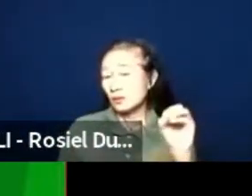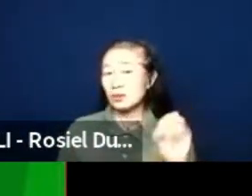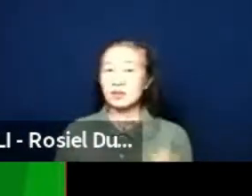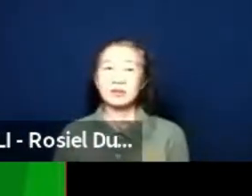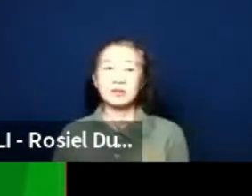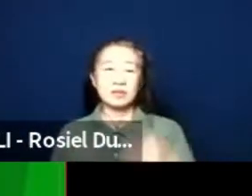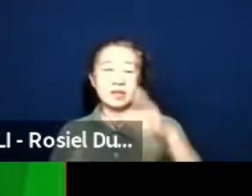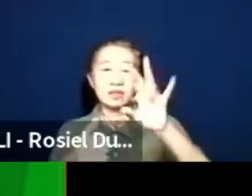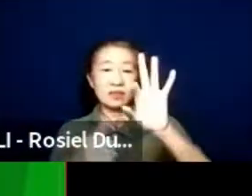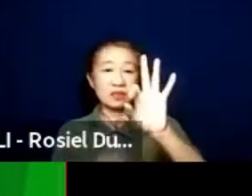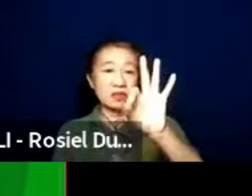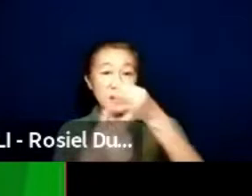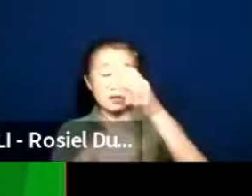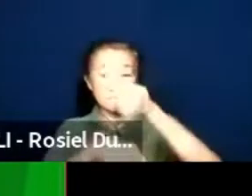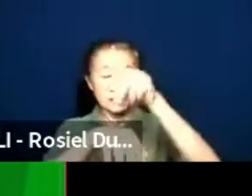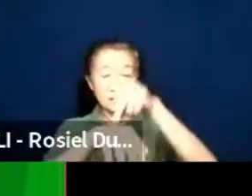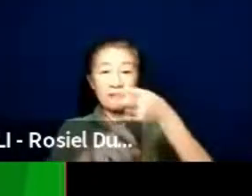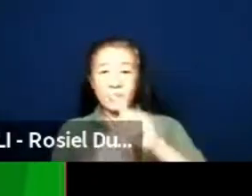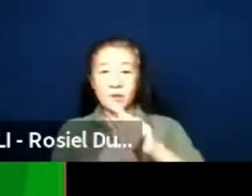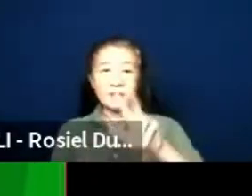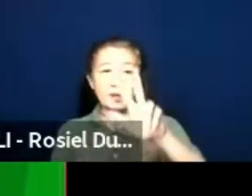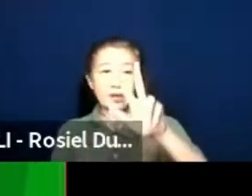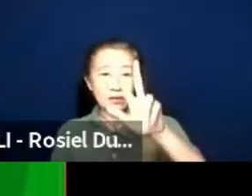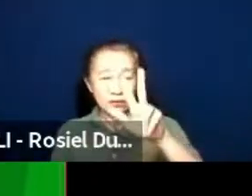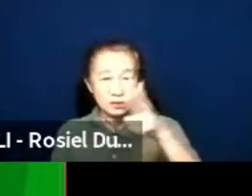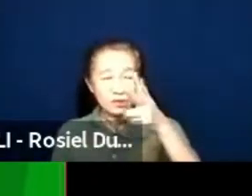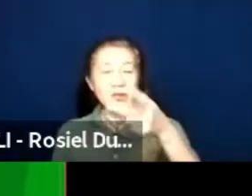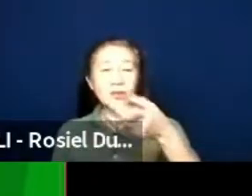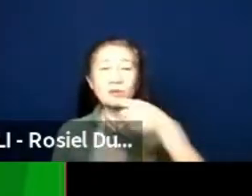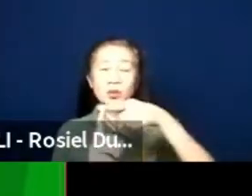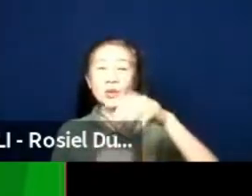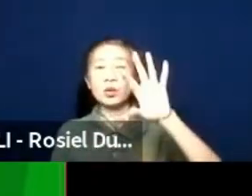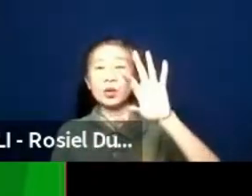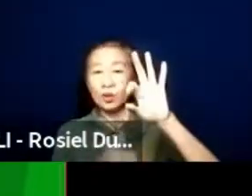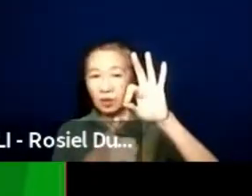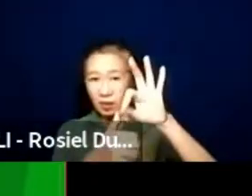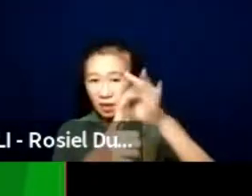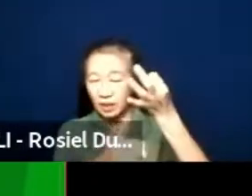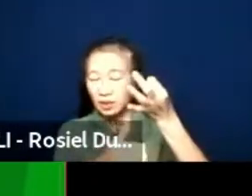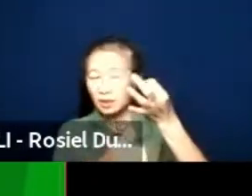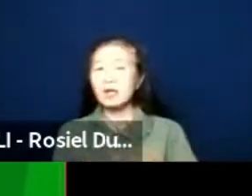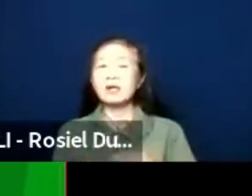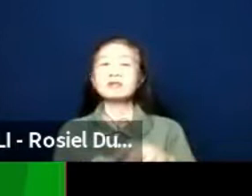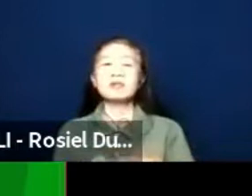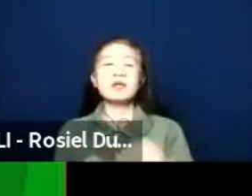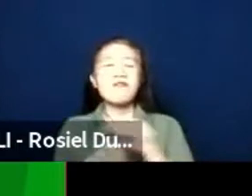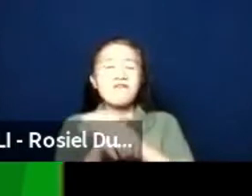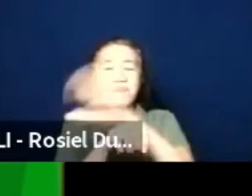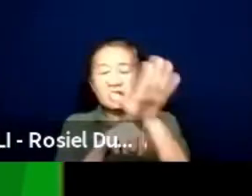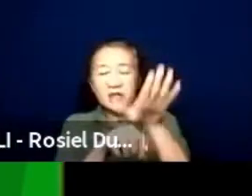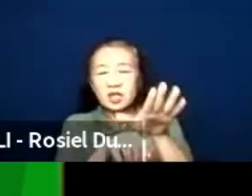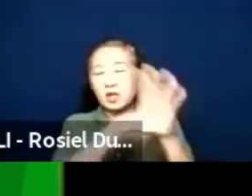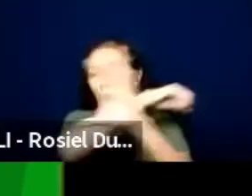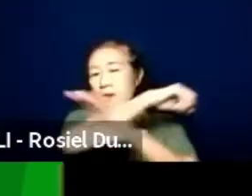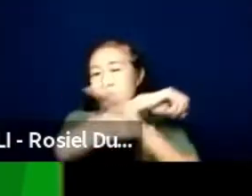9th, from 3rd place down to 9th rank in the world as the most affected countries from